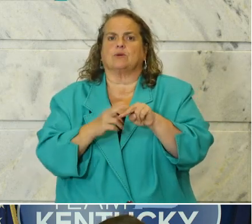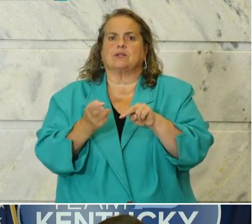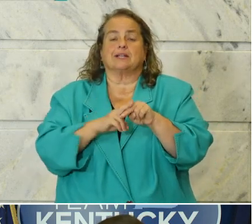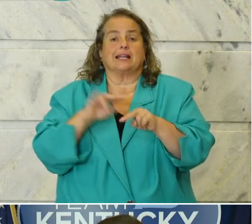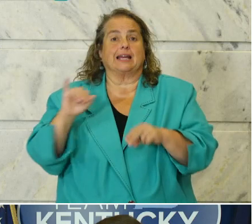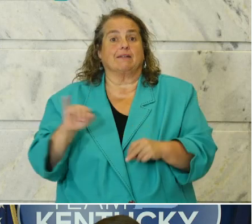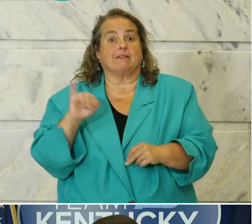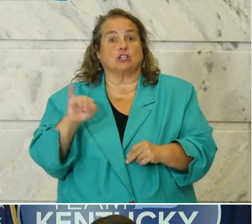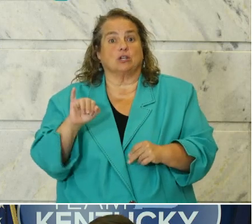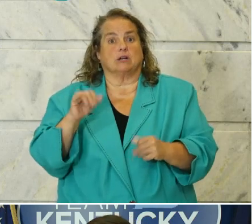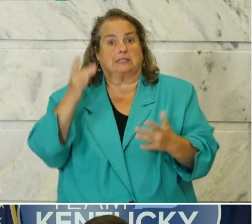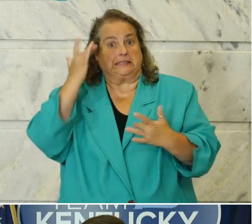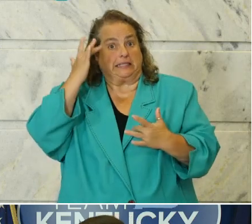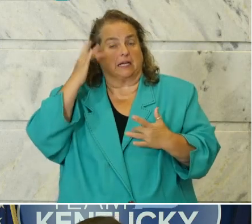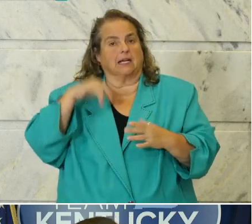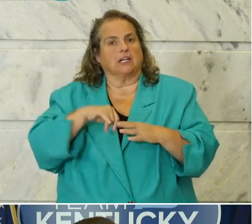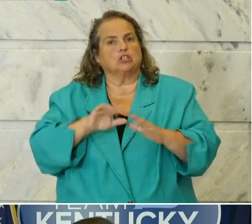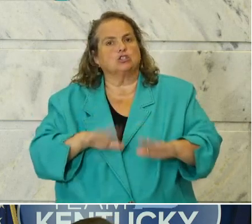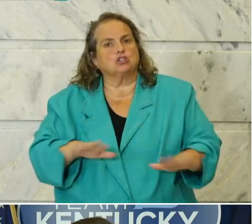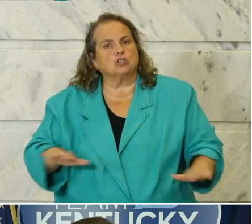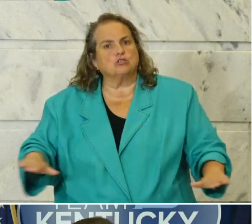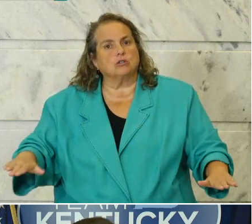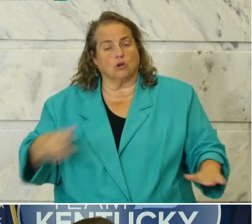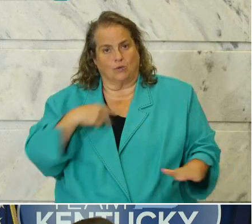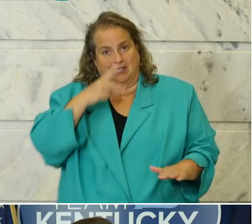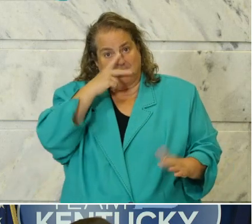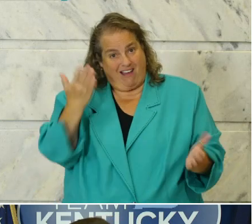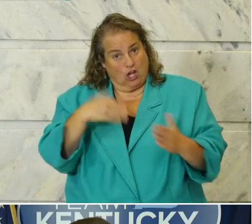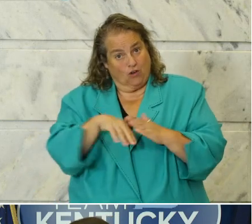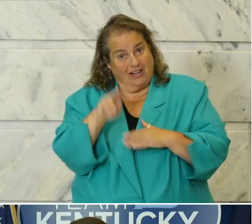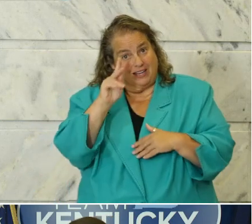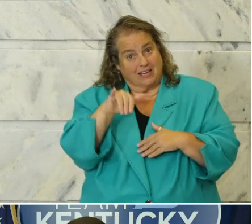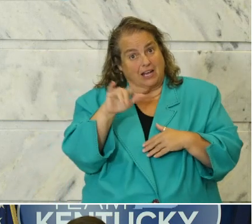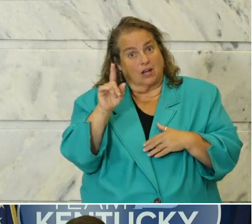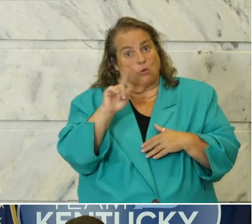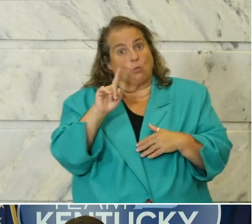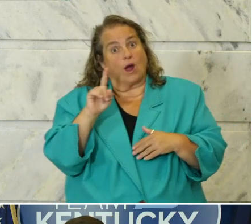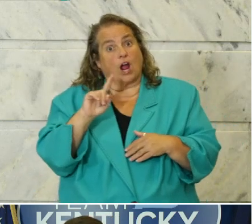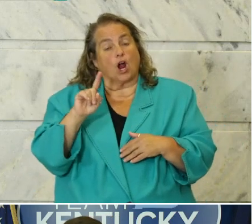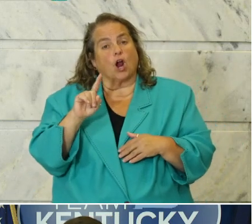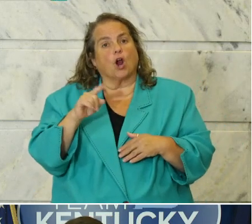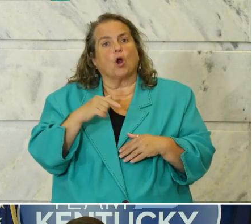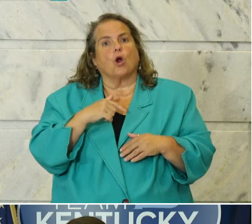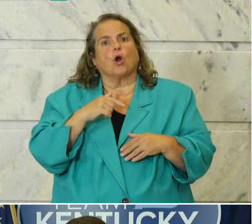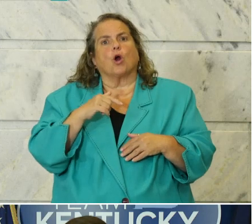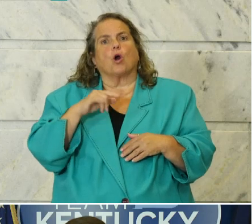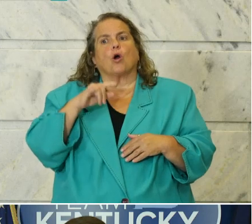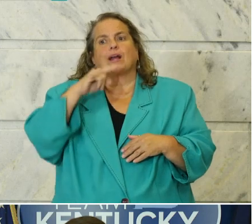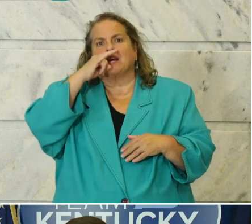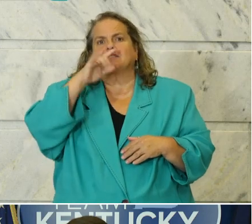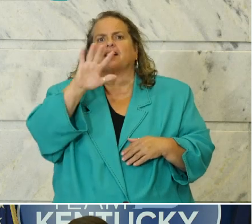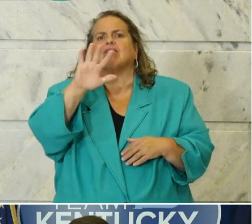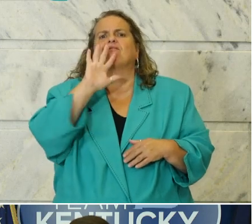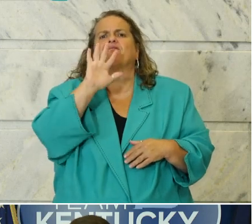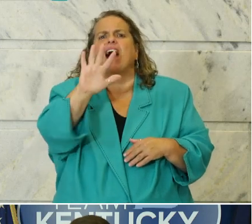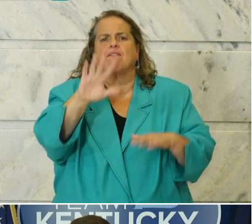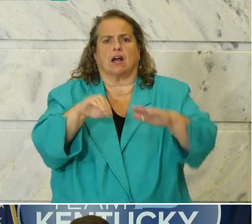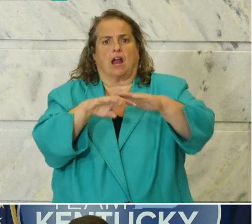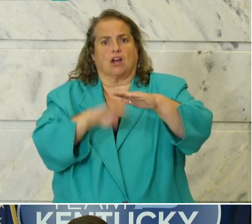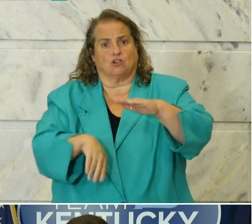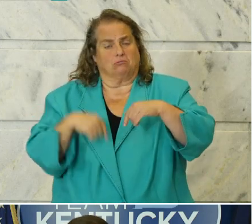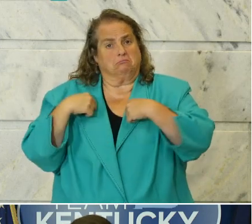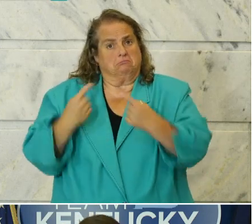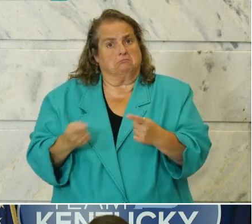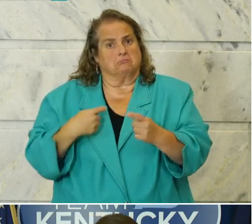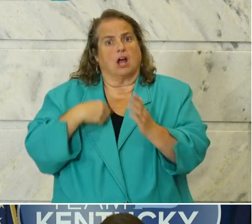kids. We have seen it both here in Kentucky, where I read just the kids 5 and under lately,